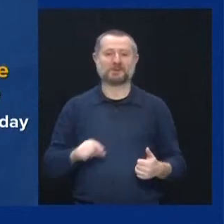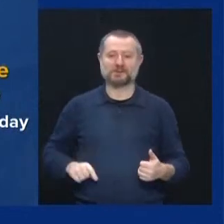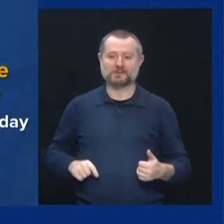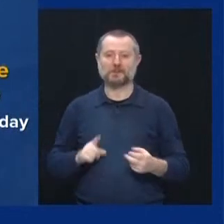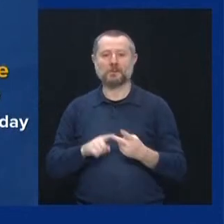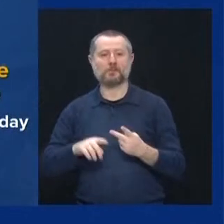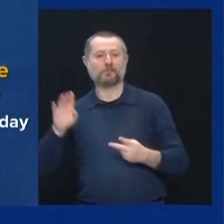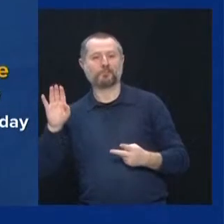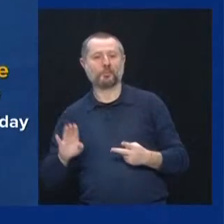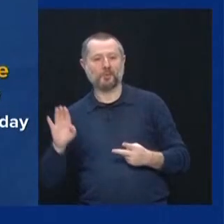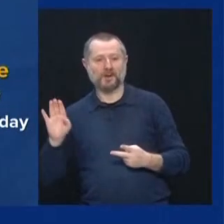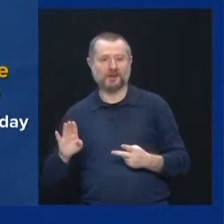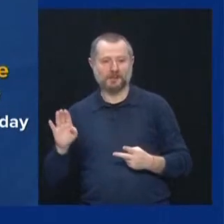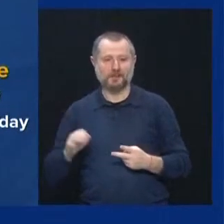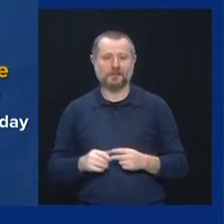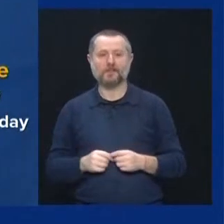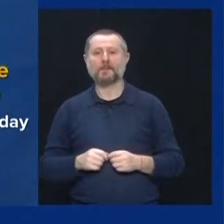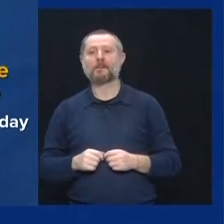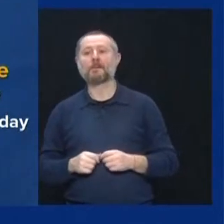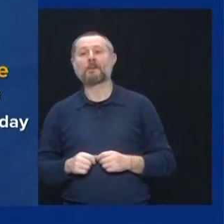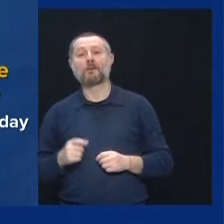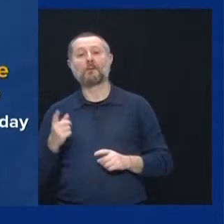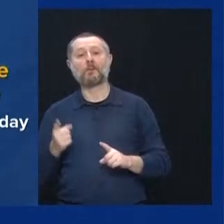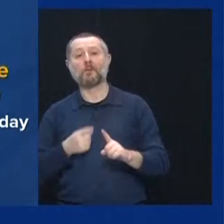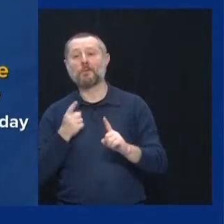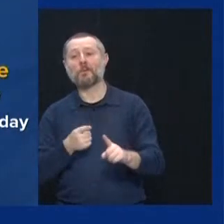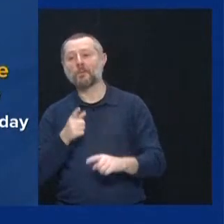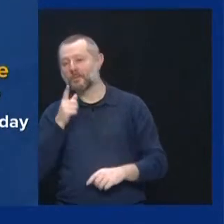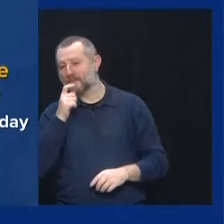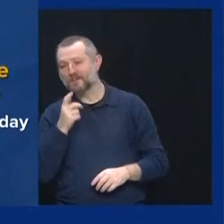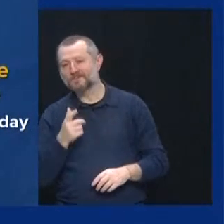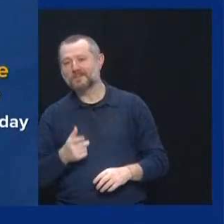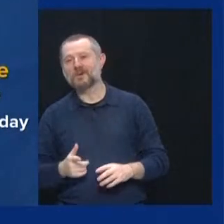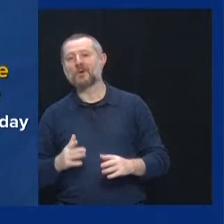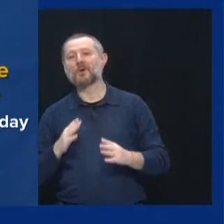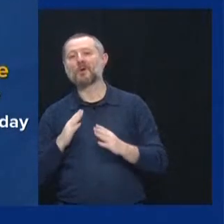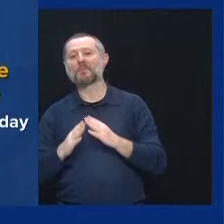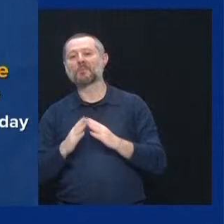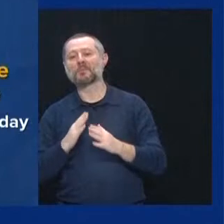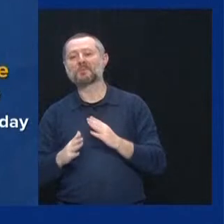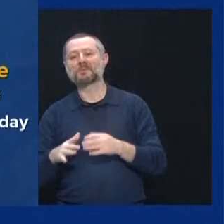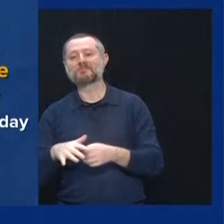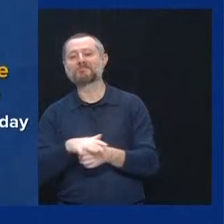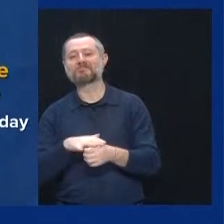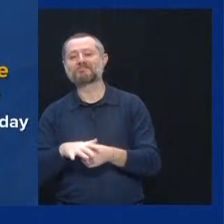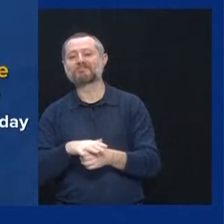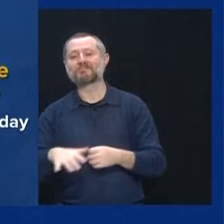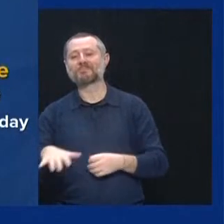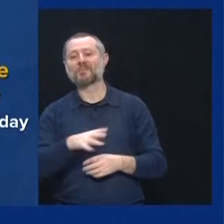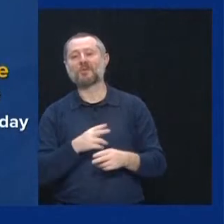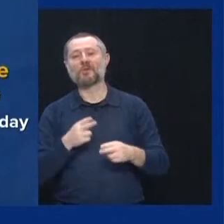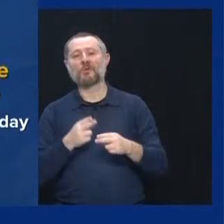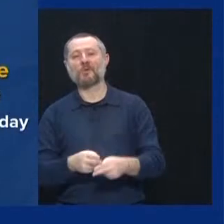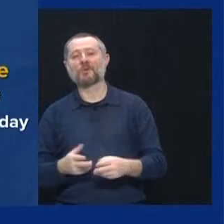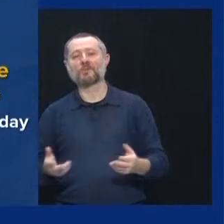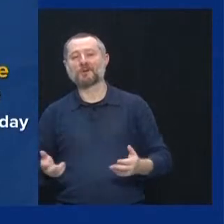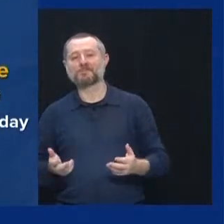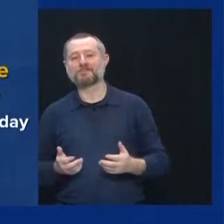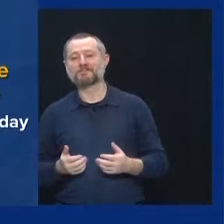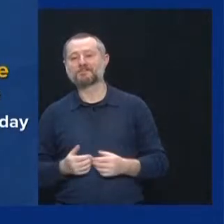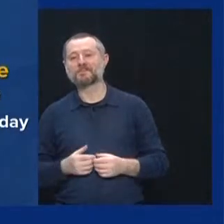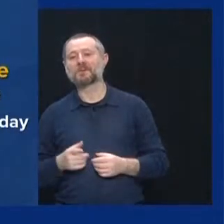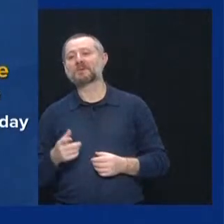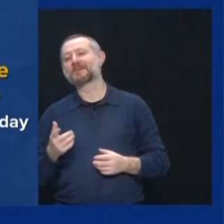Brooklyn that are targeted to communities where what's called, quote unquote, socially